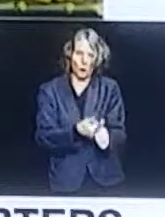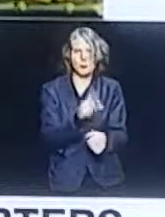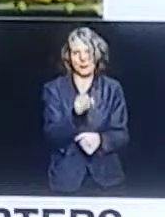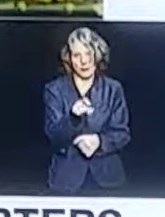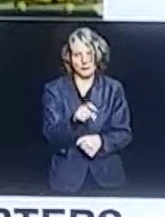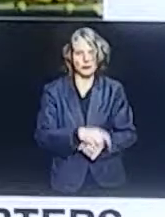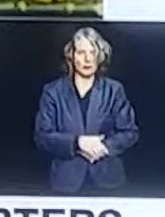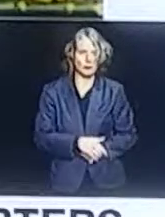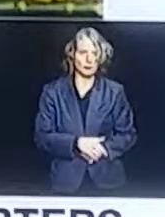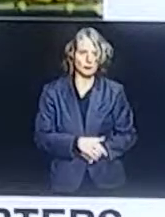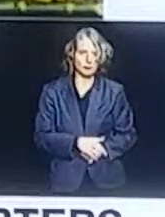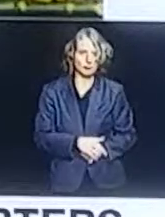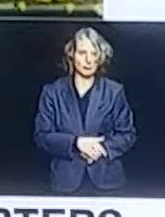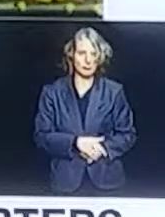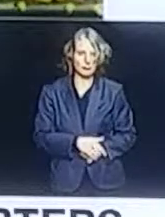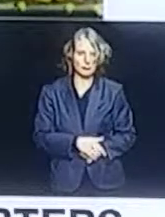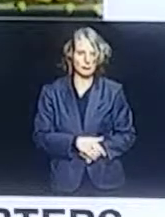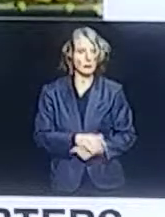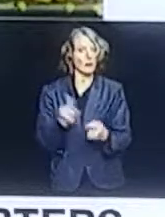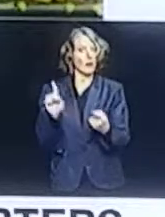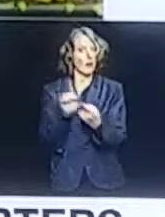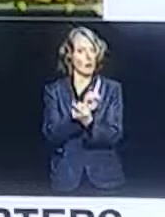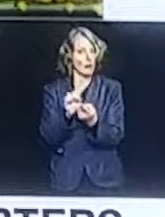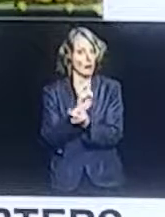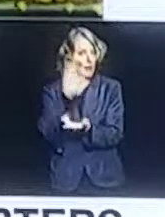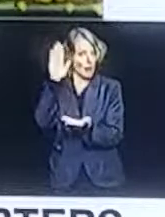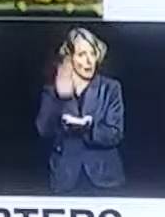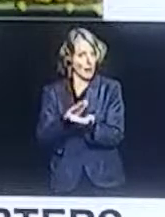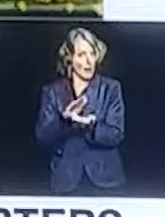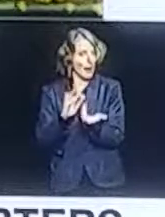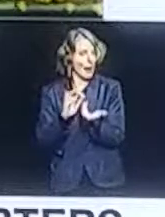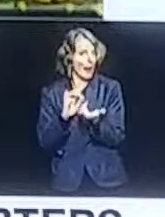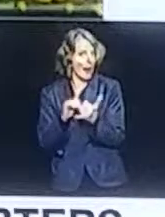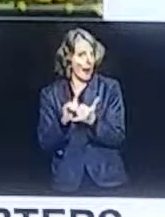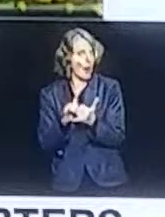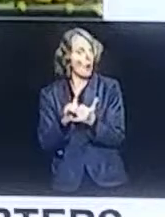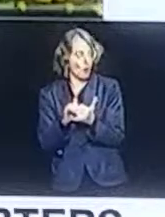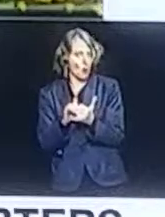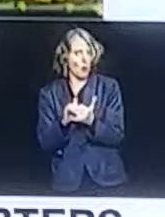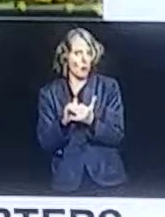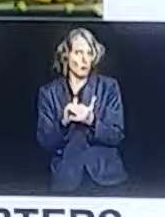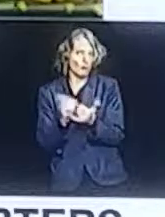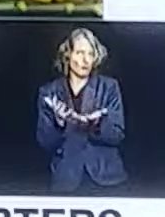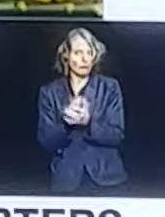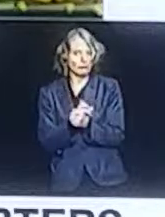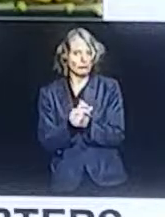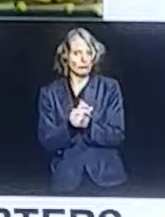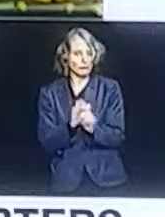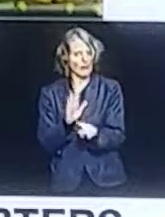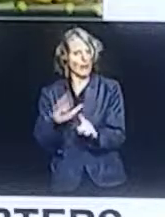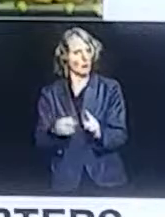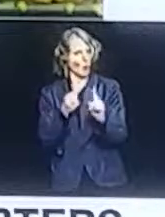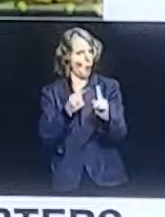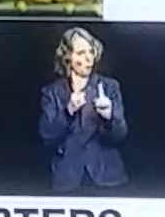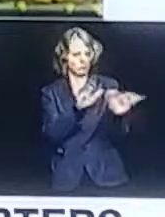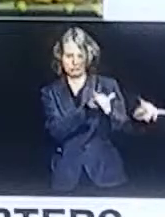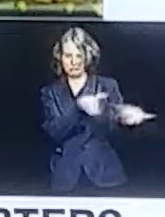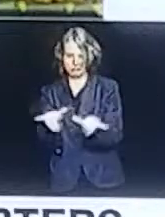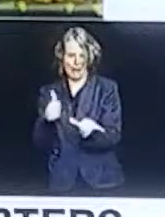measures. The goal to reduce contacts is one that is there across the